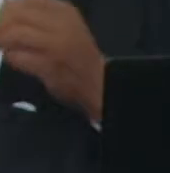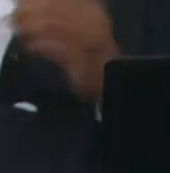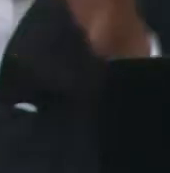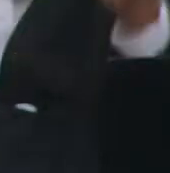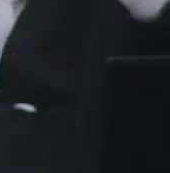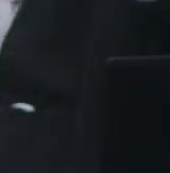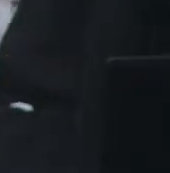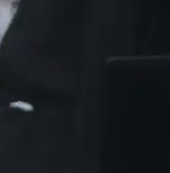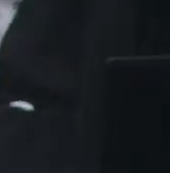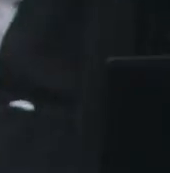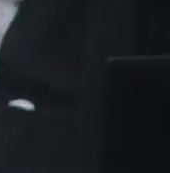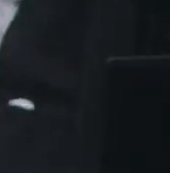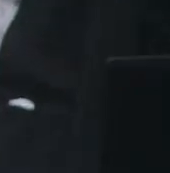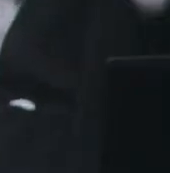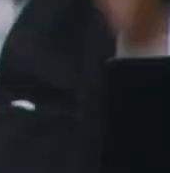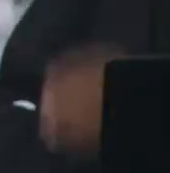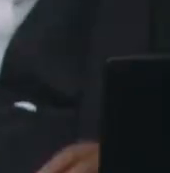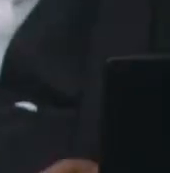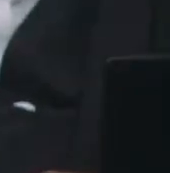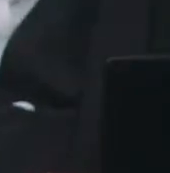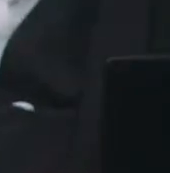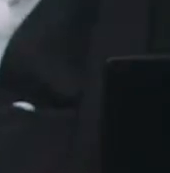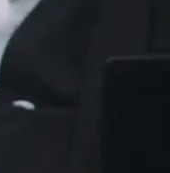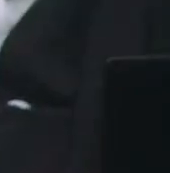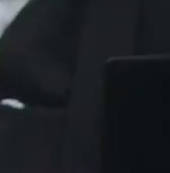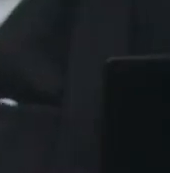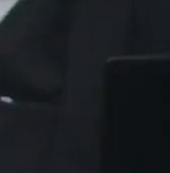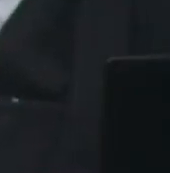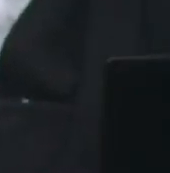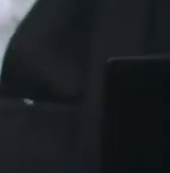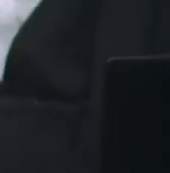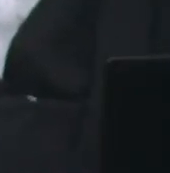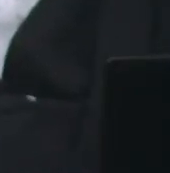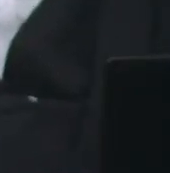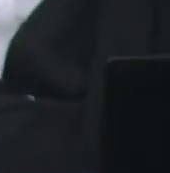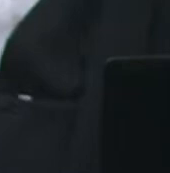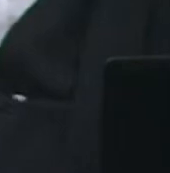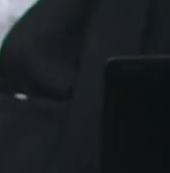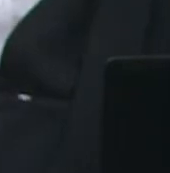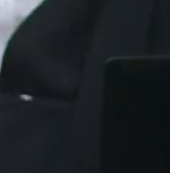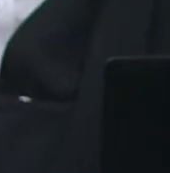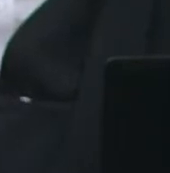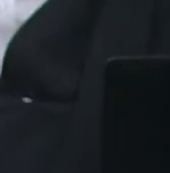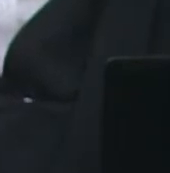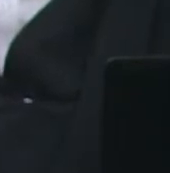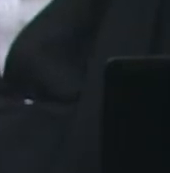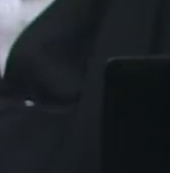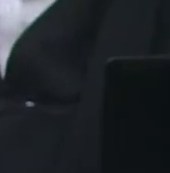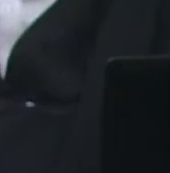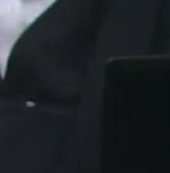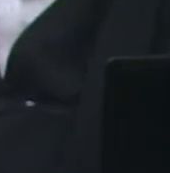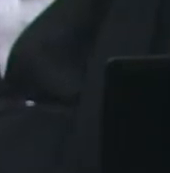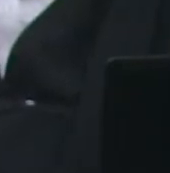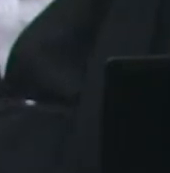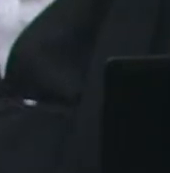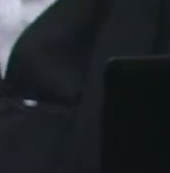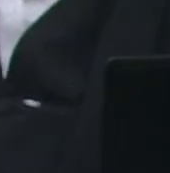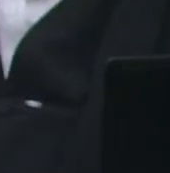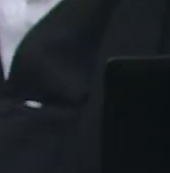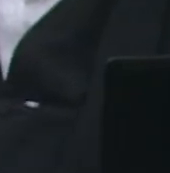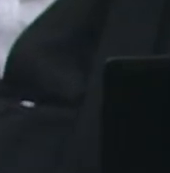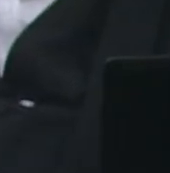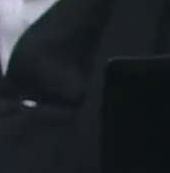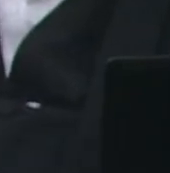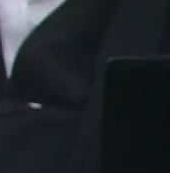whole country. I'm confident that through this we will be able to catapult our country into